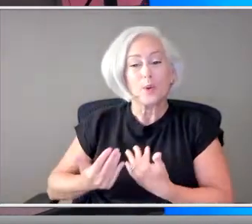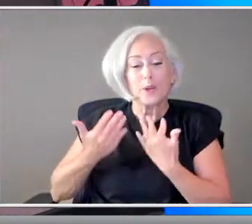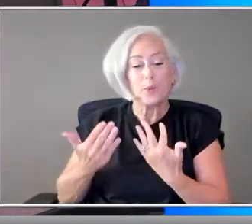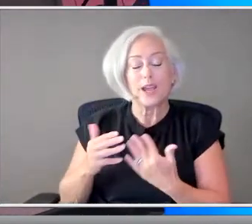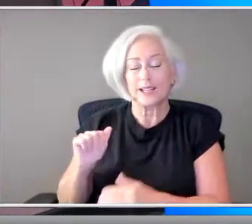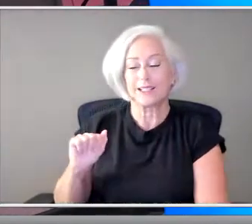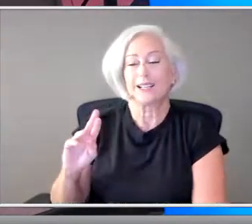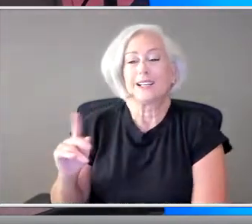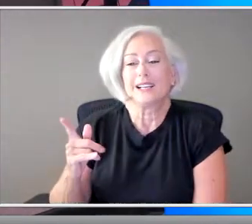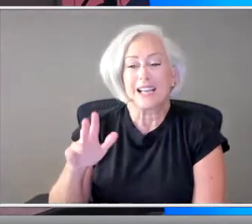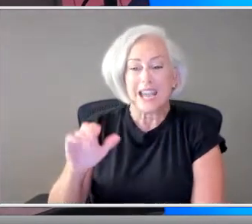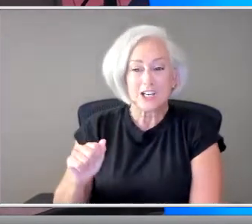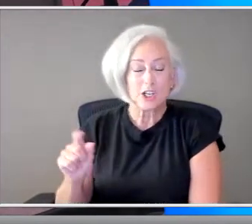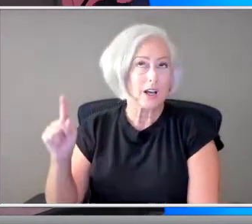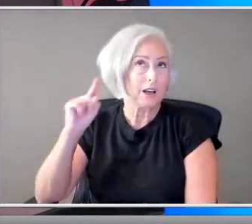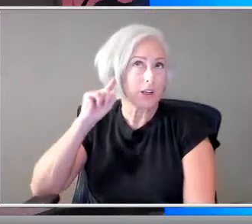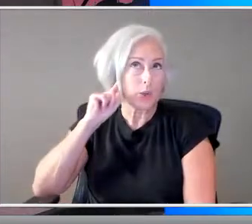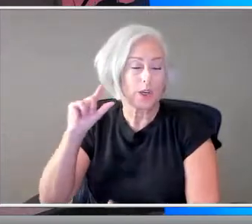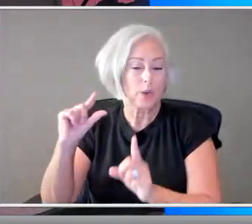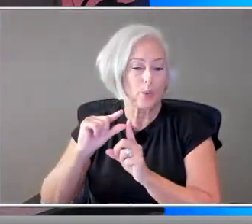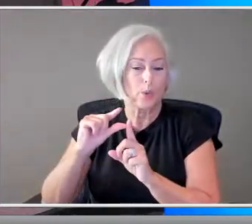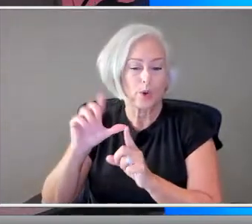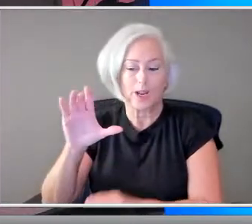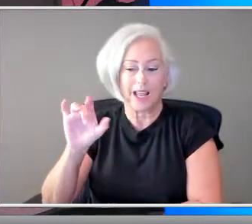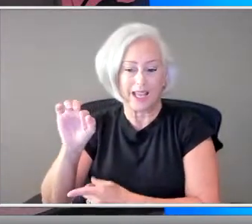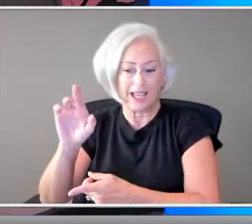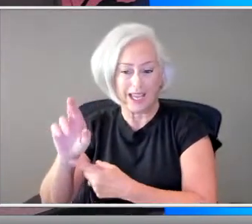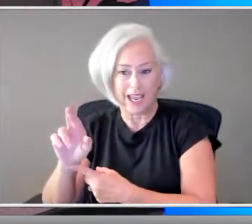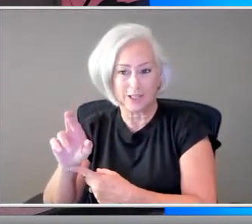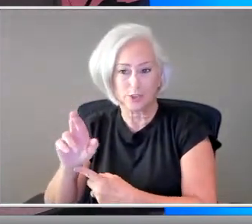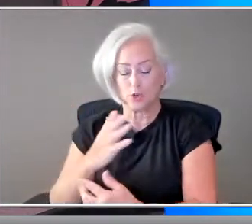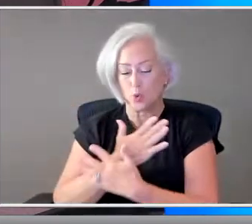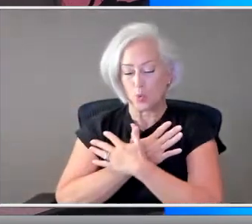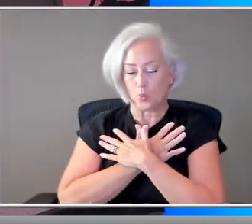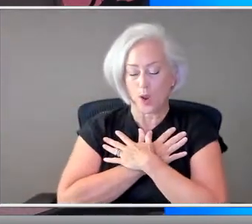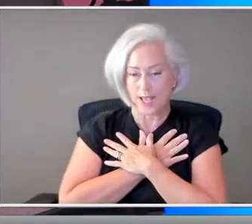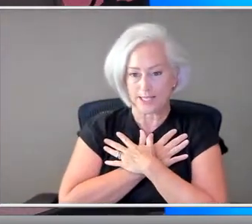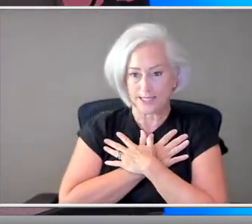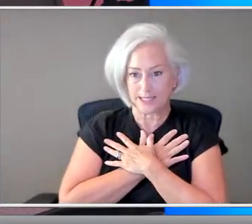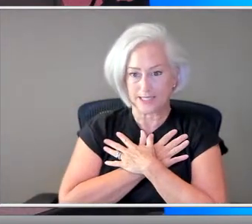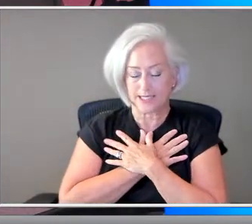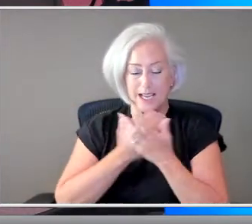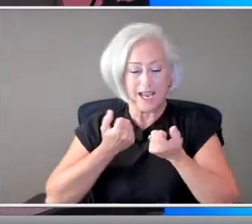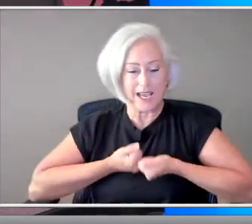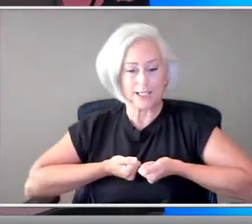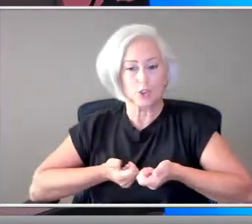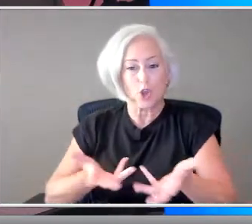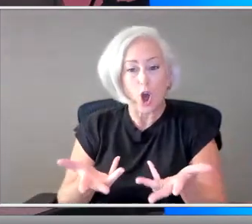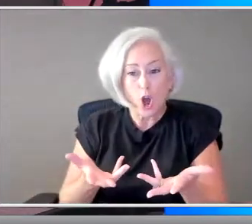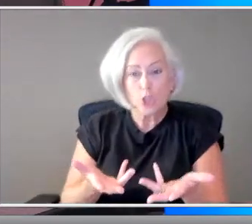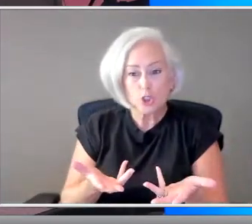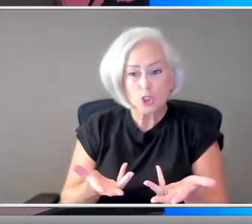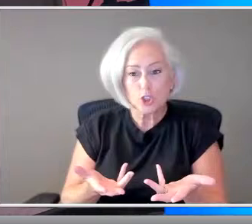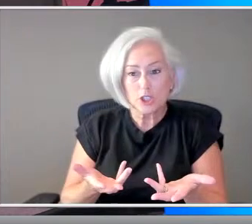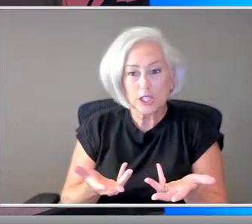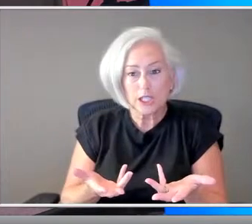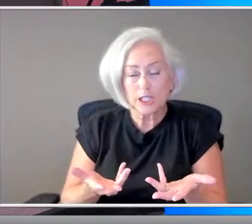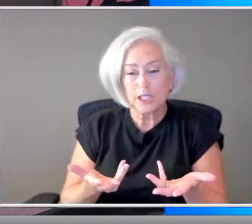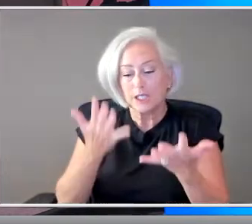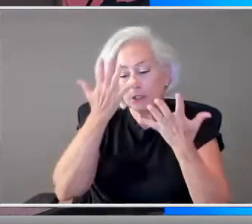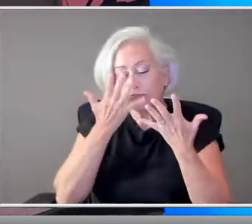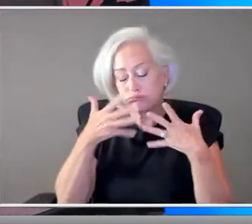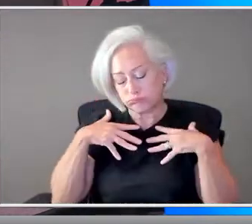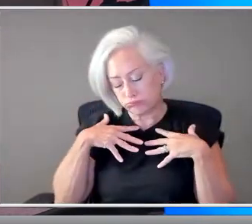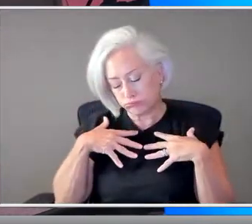people hear the word cancer, the word rest follows, maybe the word exhaustion, maybe you're just really down in the dumps, you're